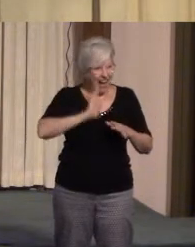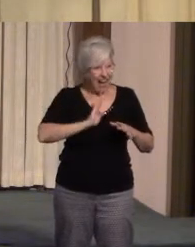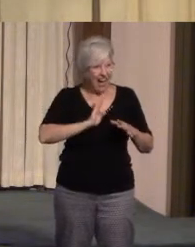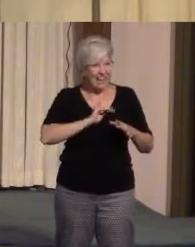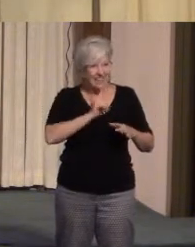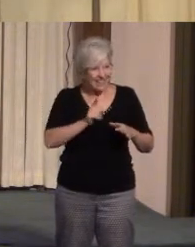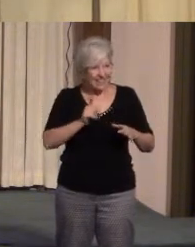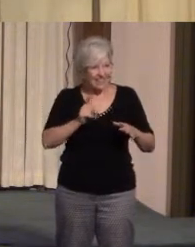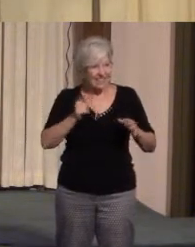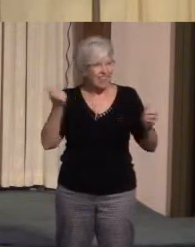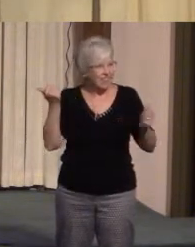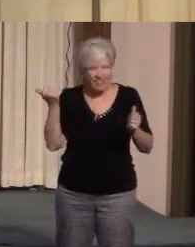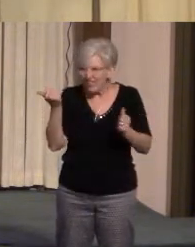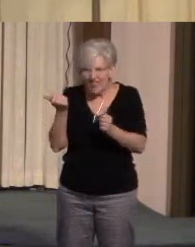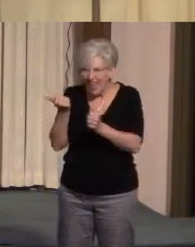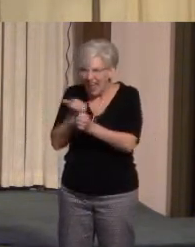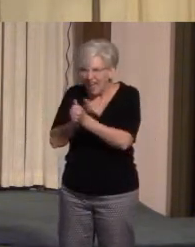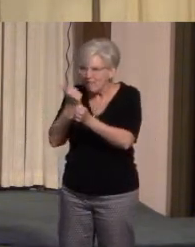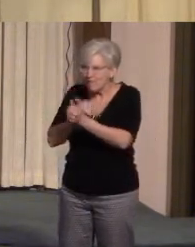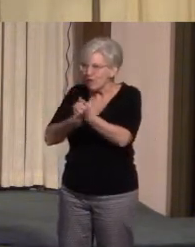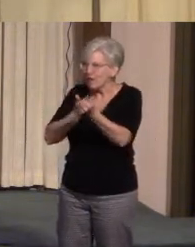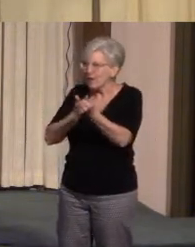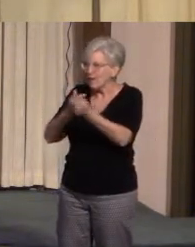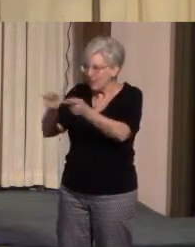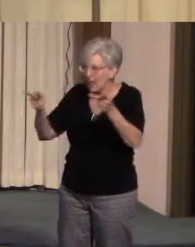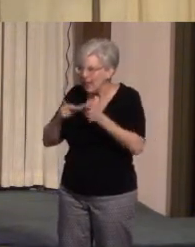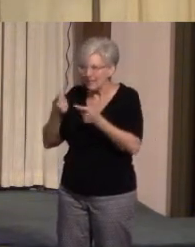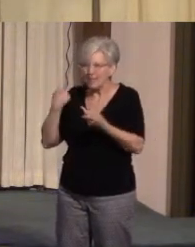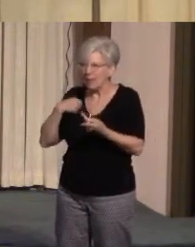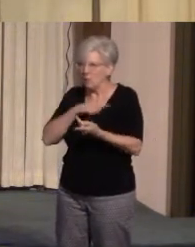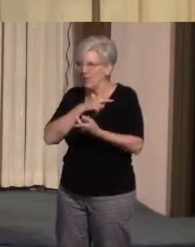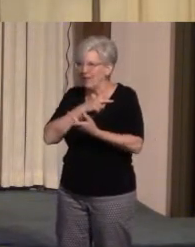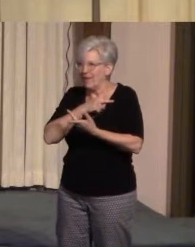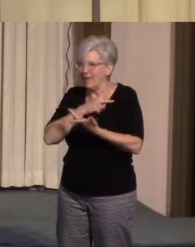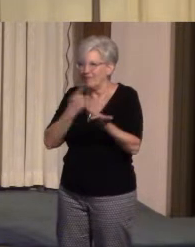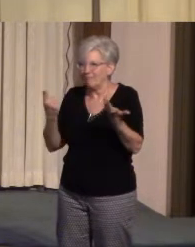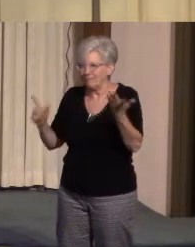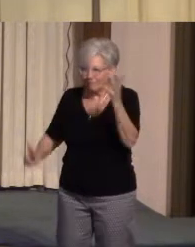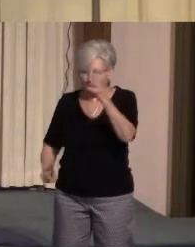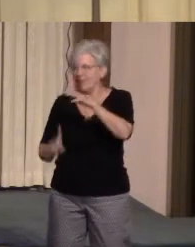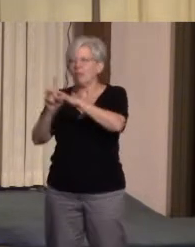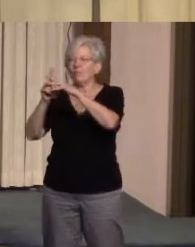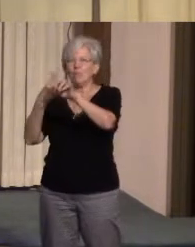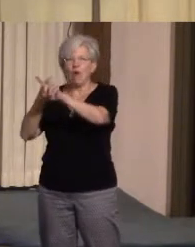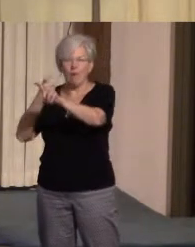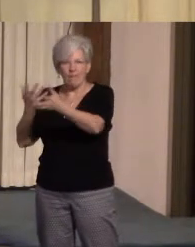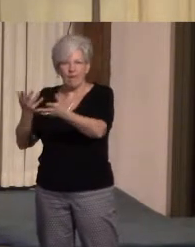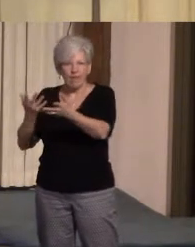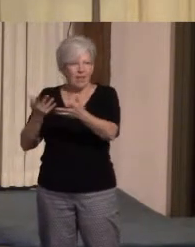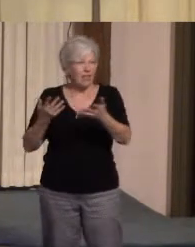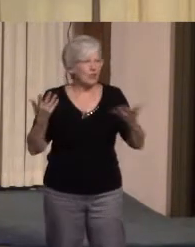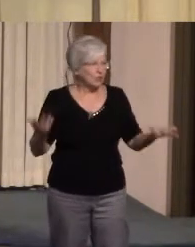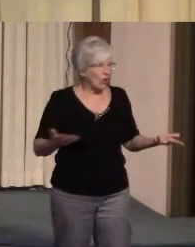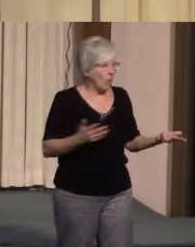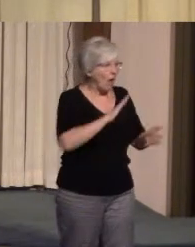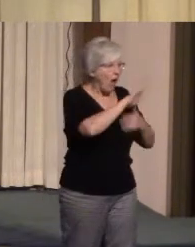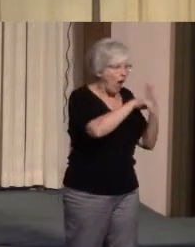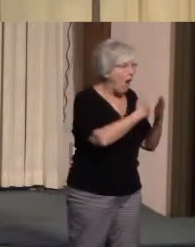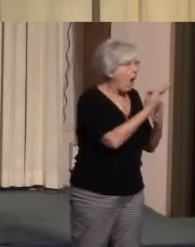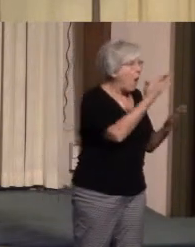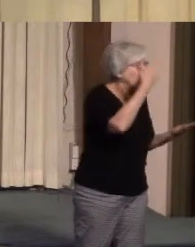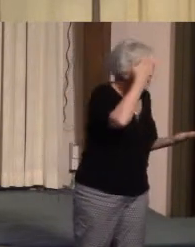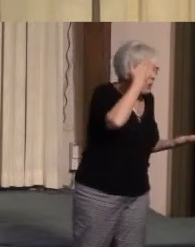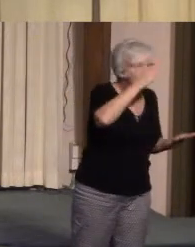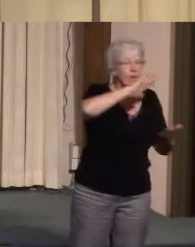He is the every place that we are expressed out in, right? So omnipotence, omniscience,